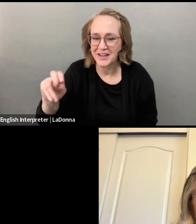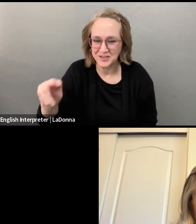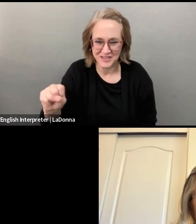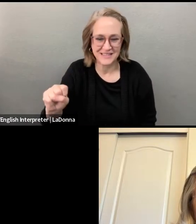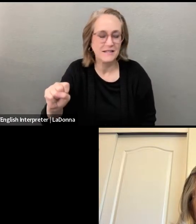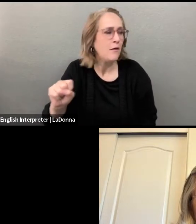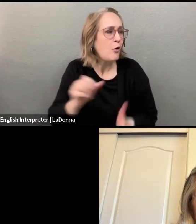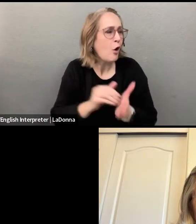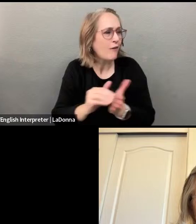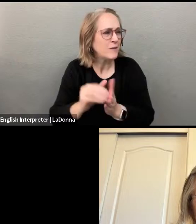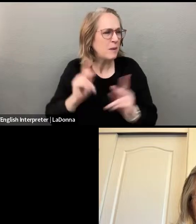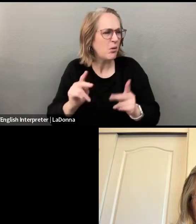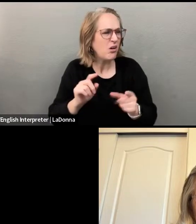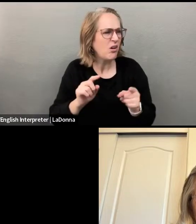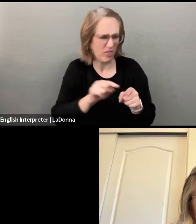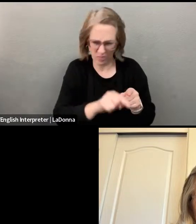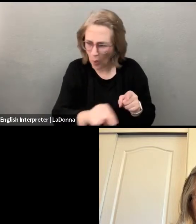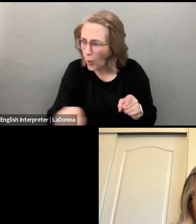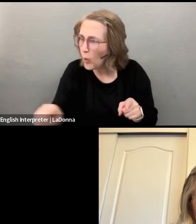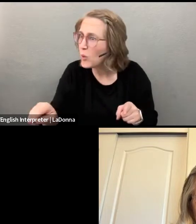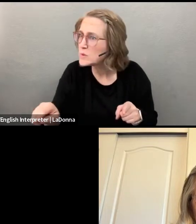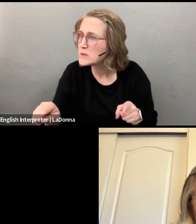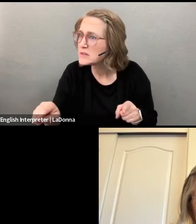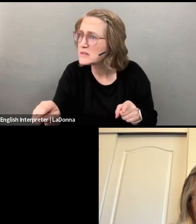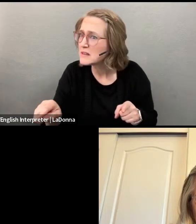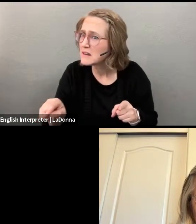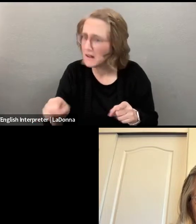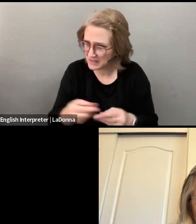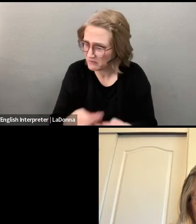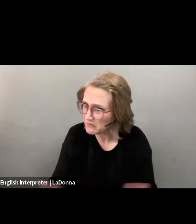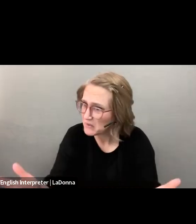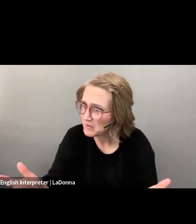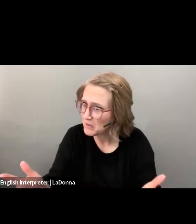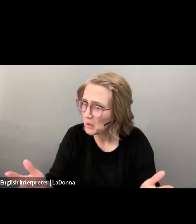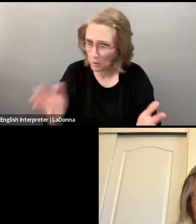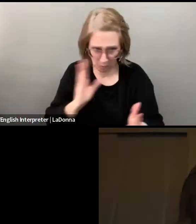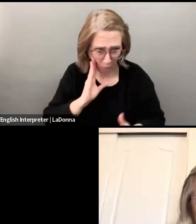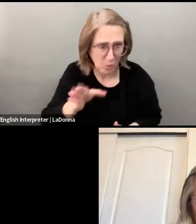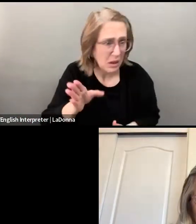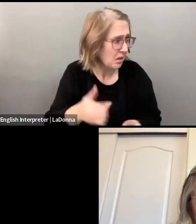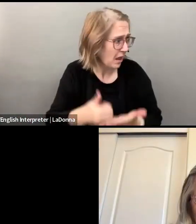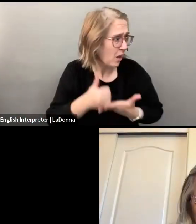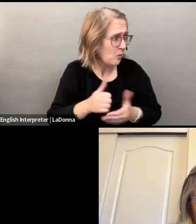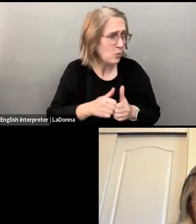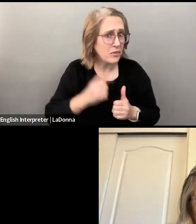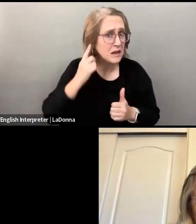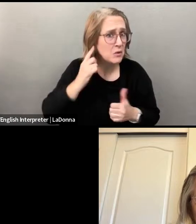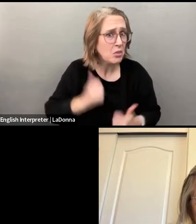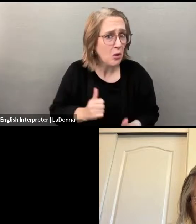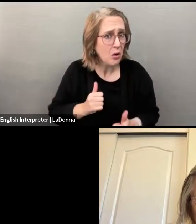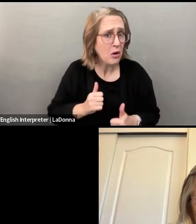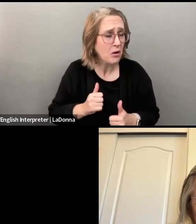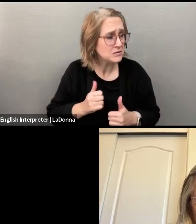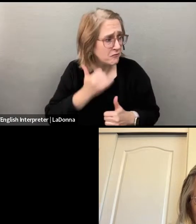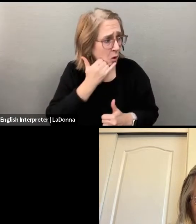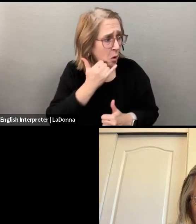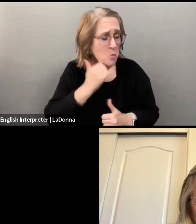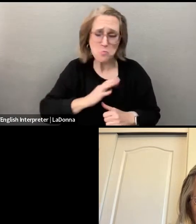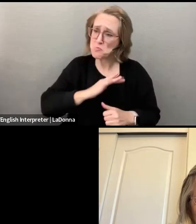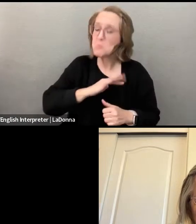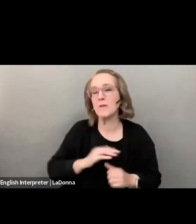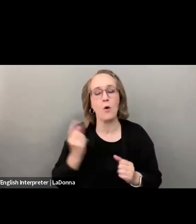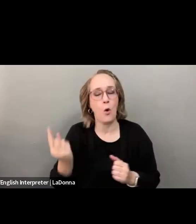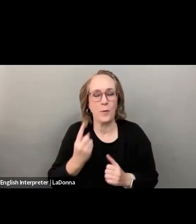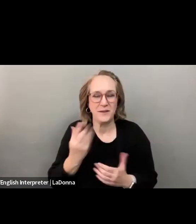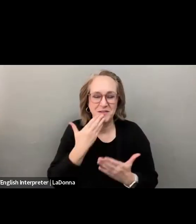at some of these items that you can get that will assist them with their hearing loss. And so